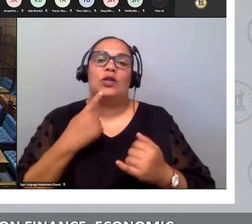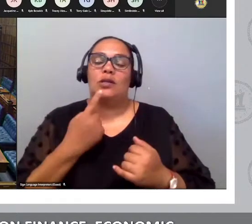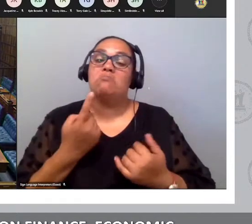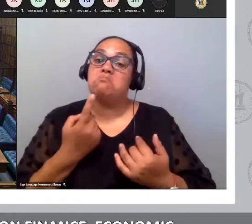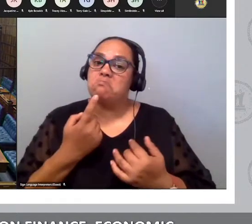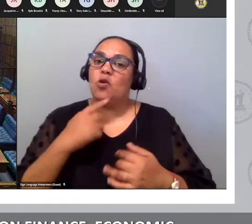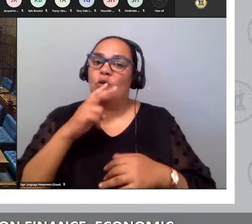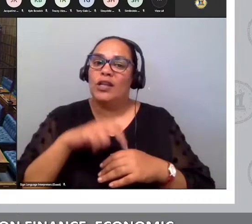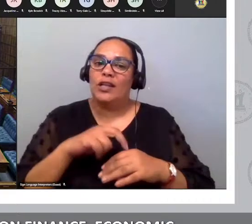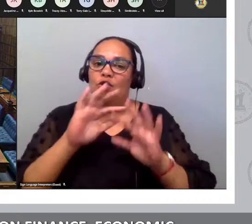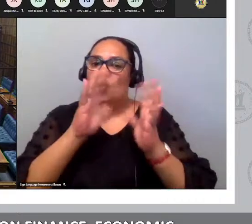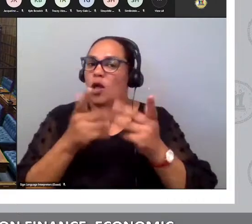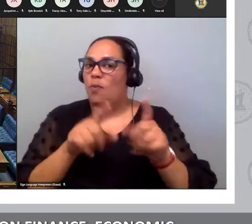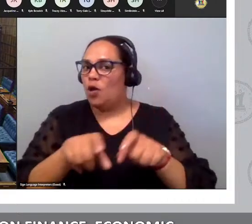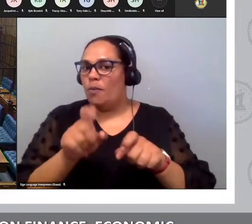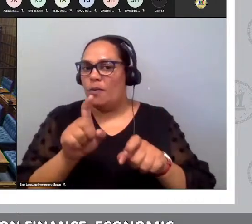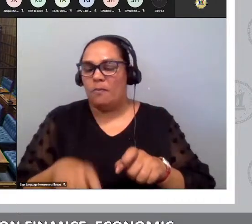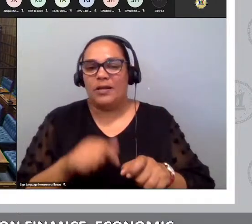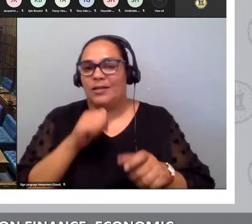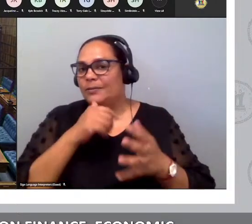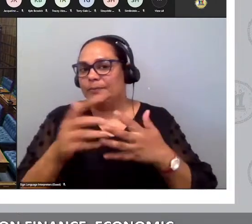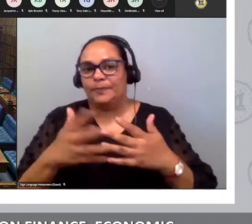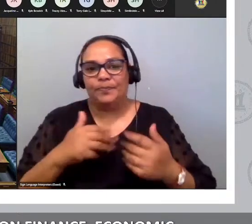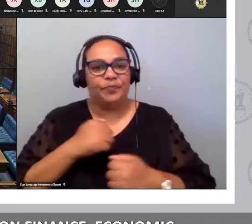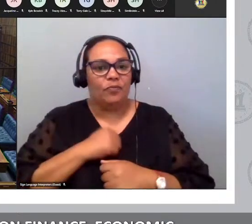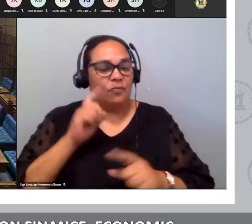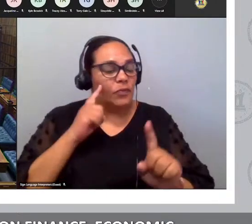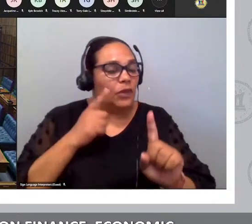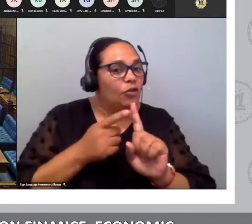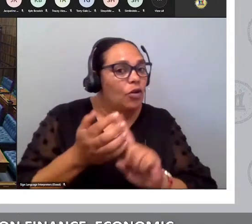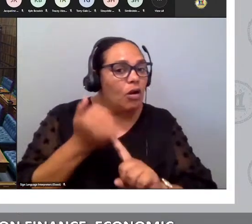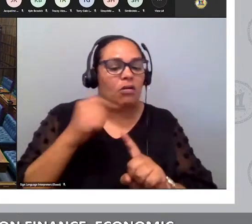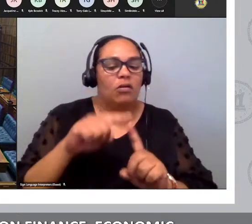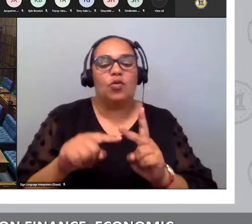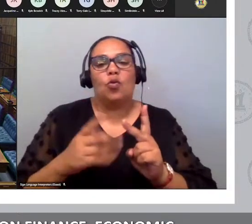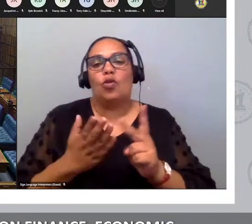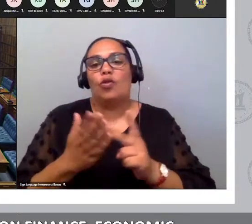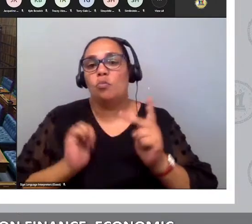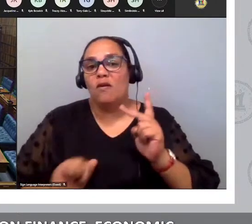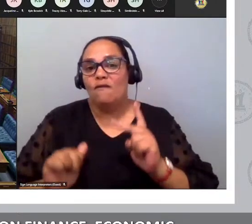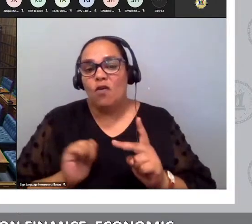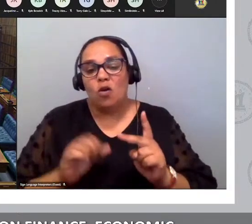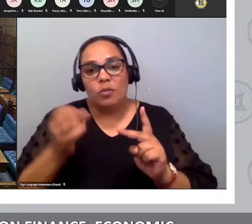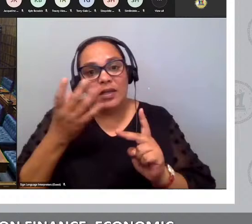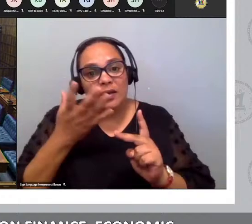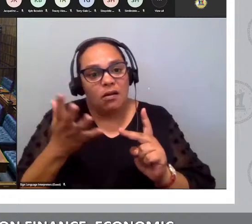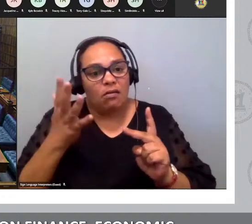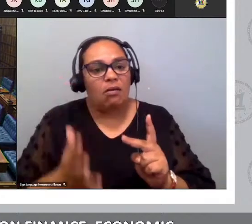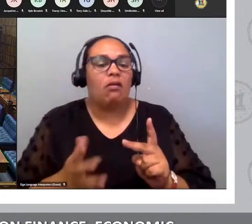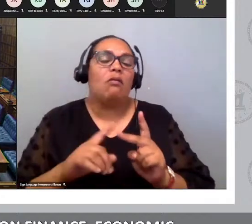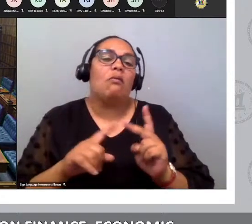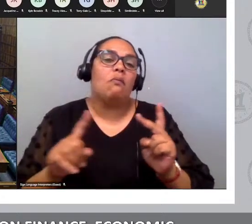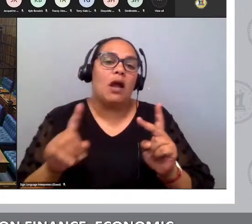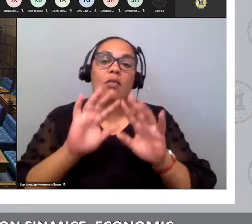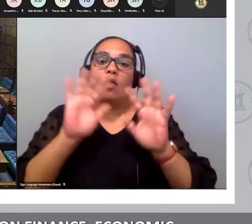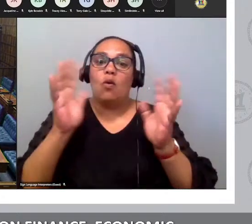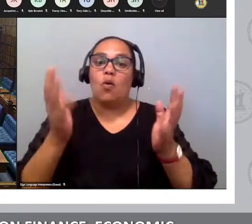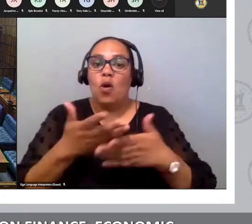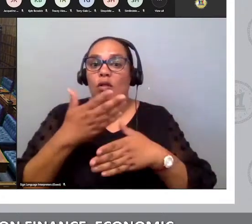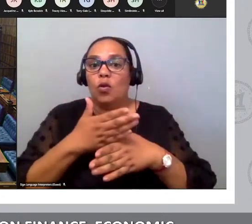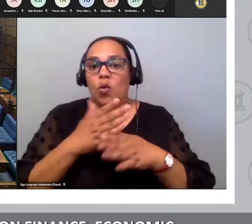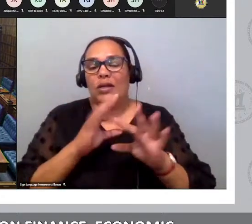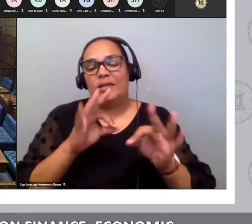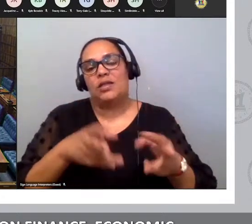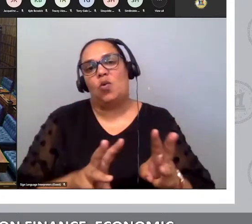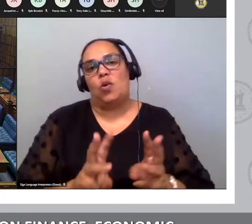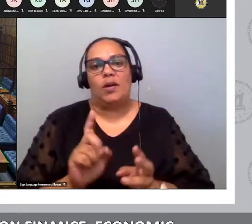be globally competitive whether it's through our targets whether it's through performance indicators um but the the world Works in